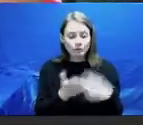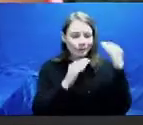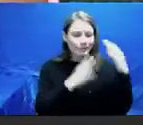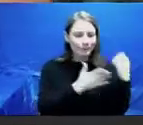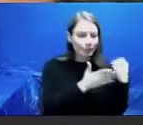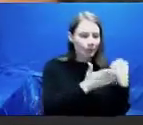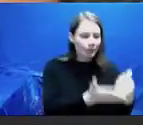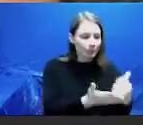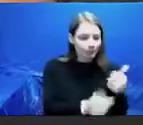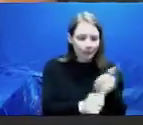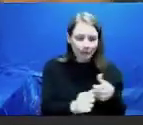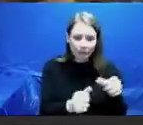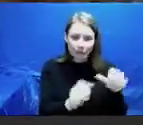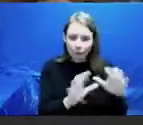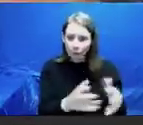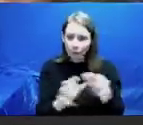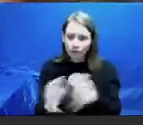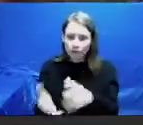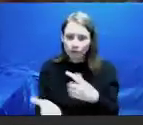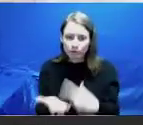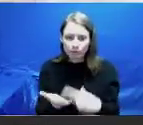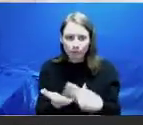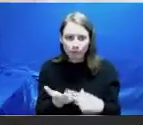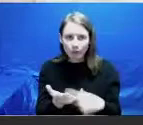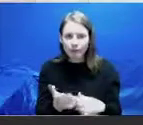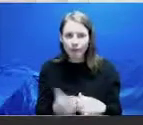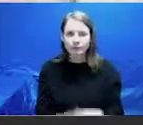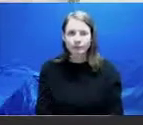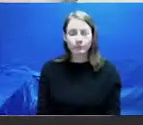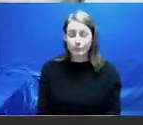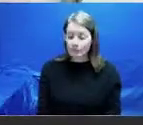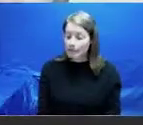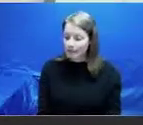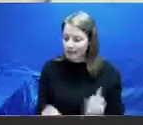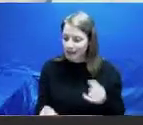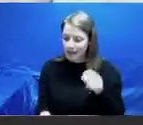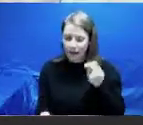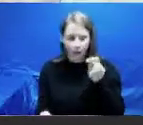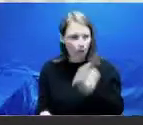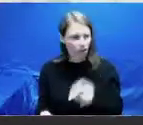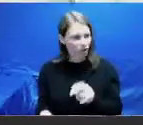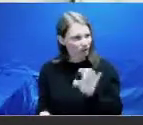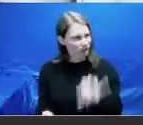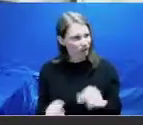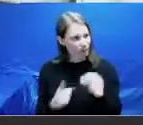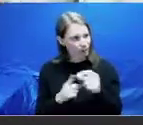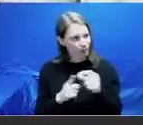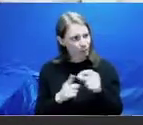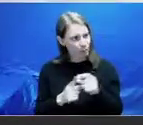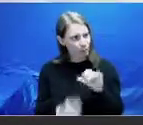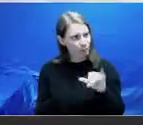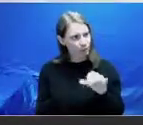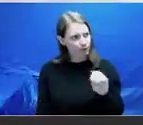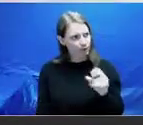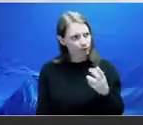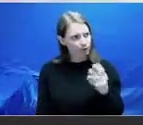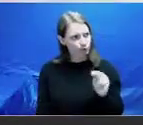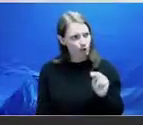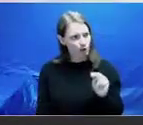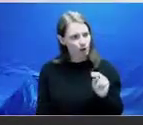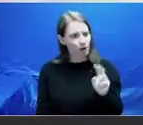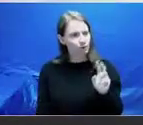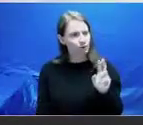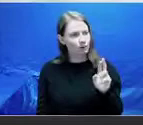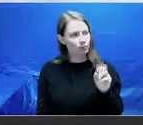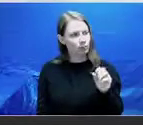relative importance of each word. Okay, now I want you to take a look at John Rolfe, and we talked about him yesterday, right?